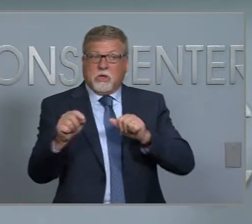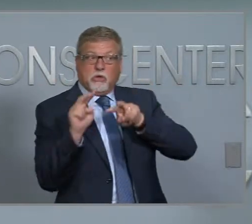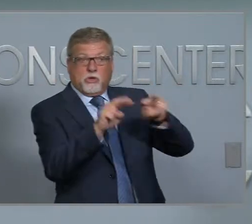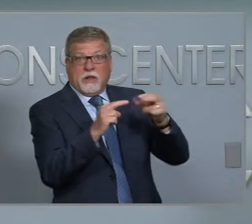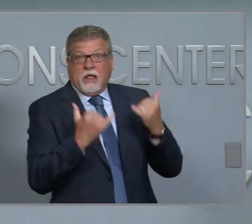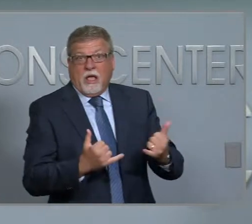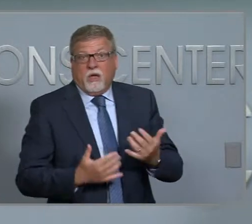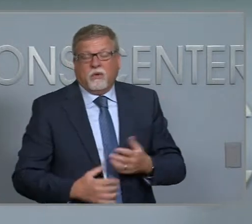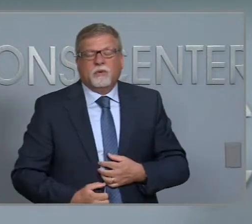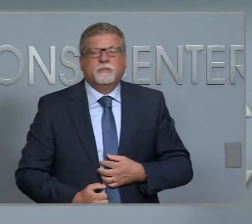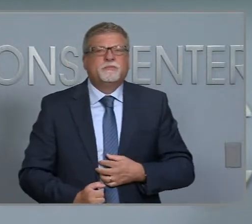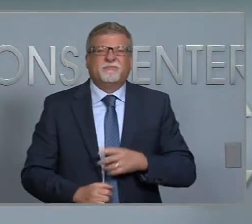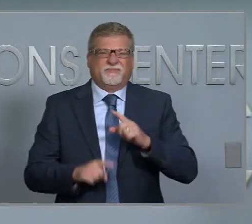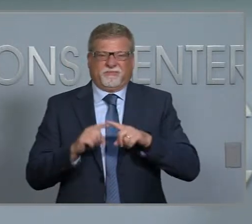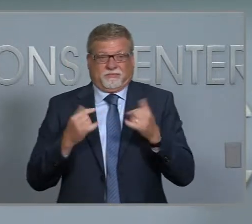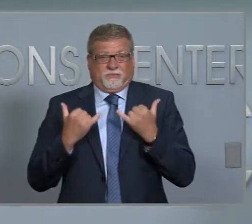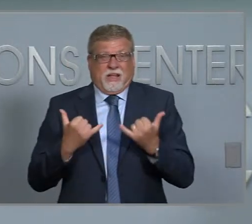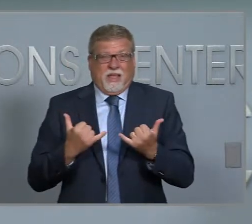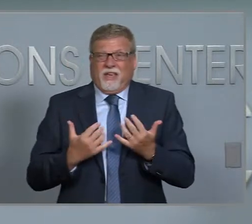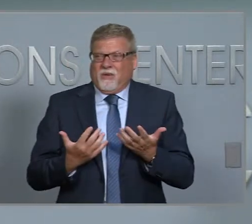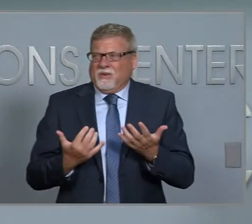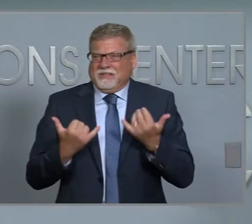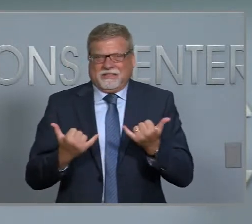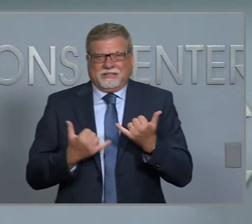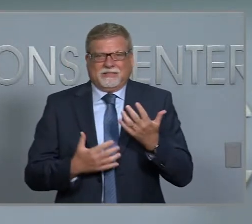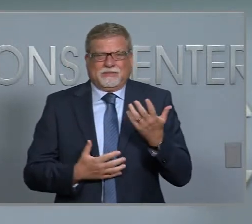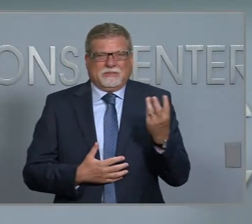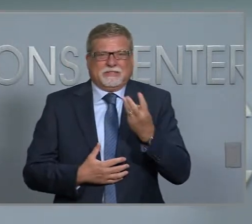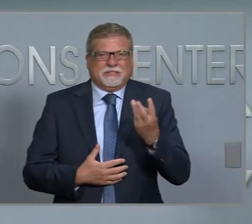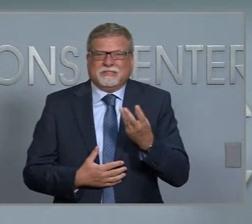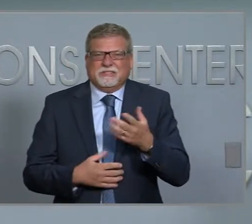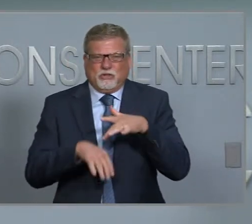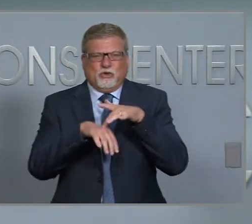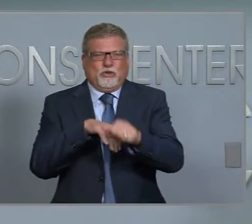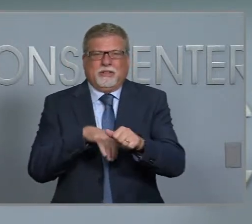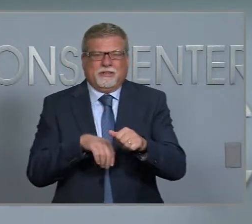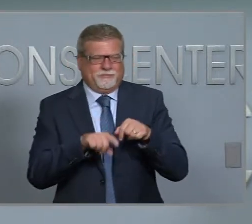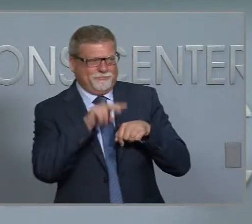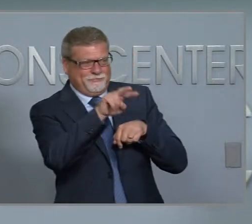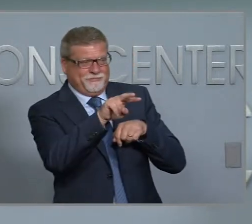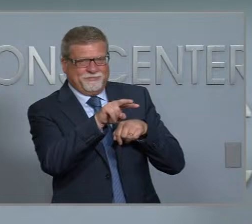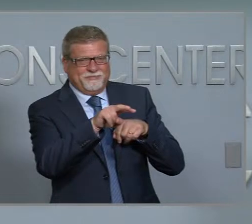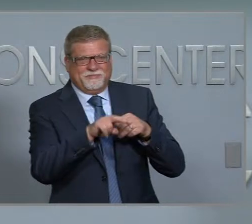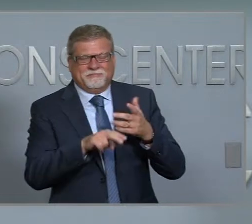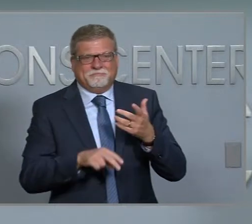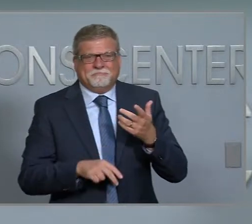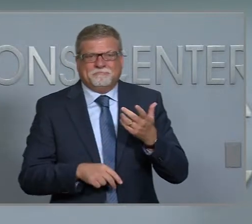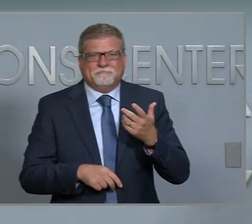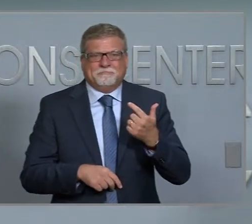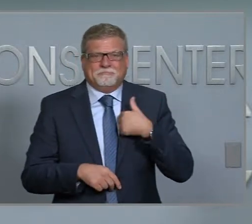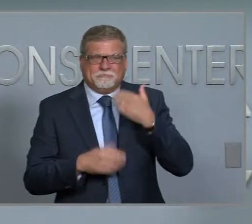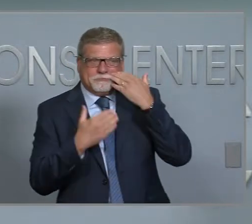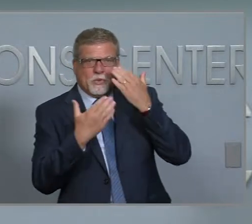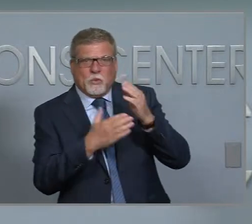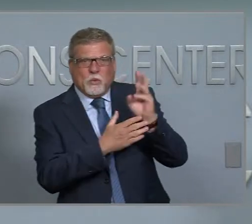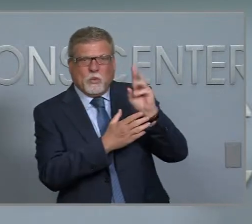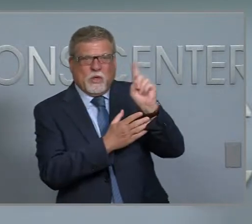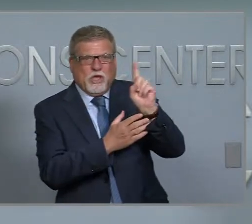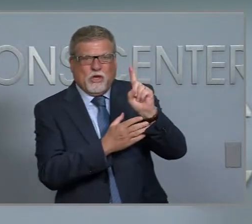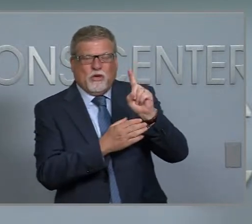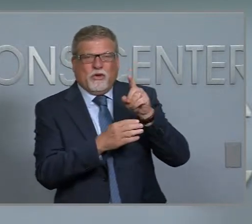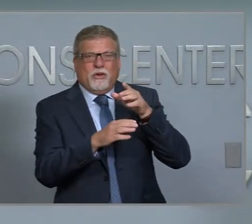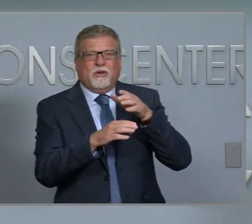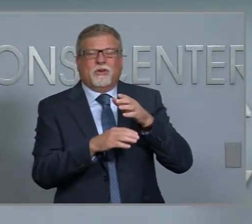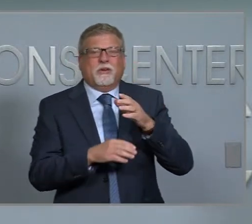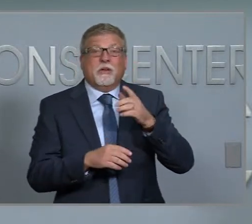aren't at the situation yet where we expect the rivers to be at Florence